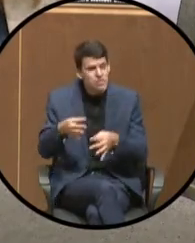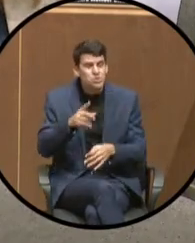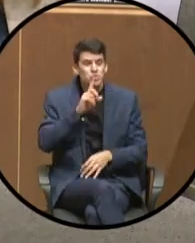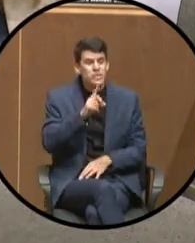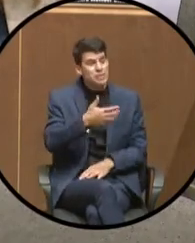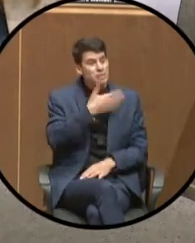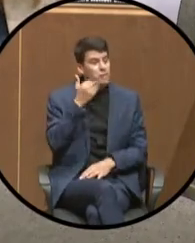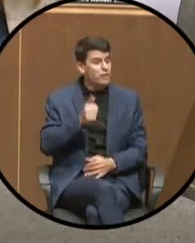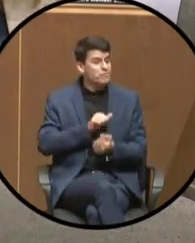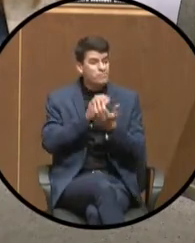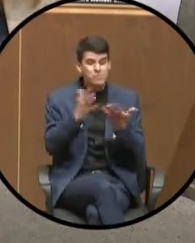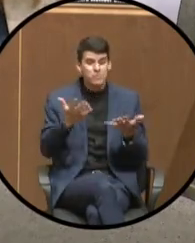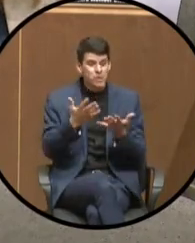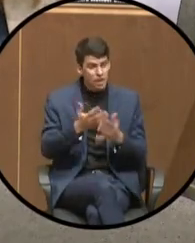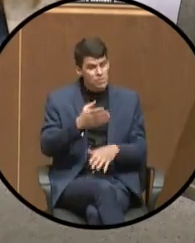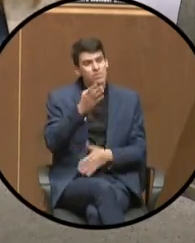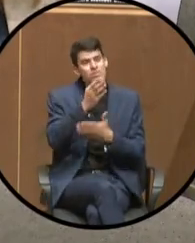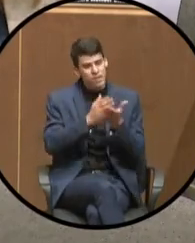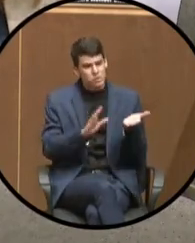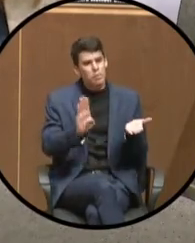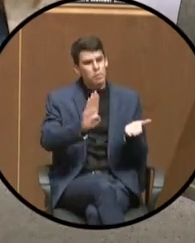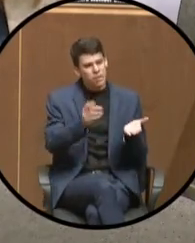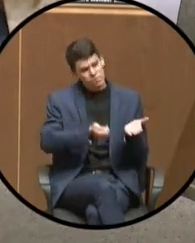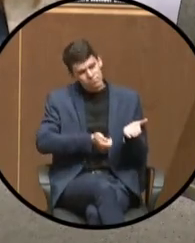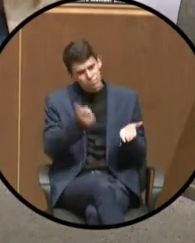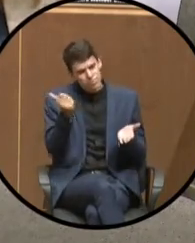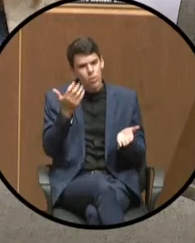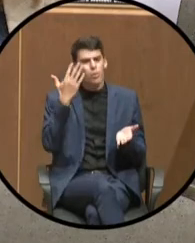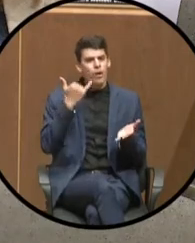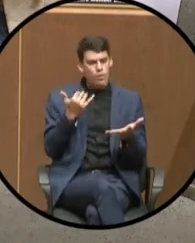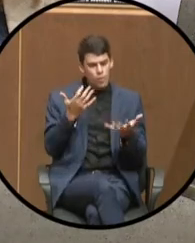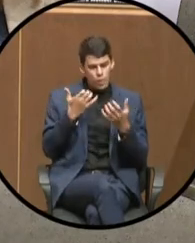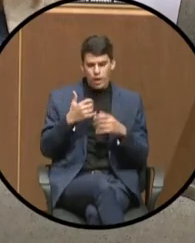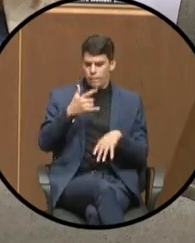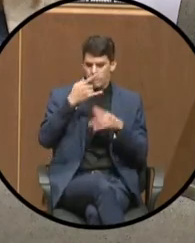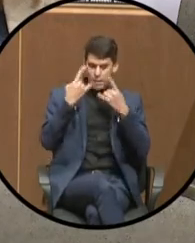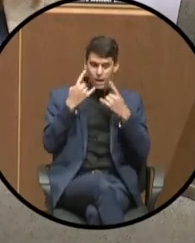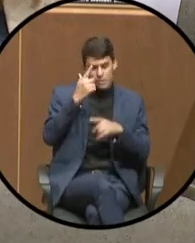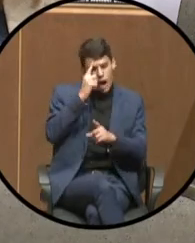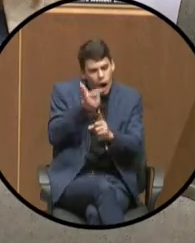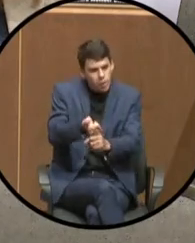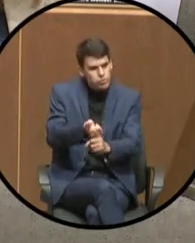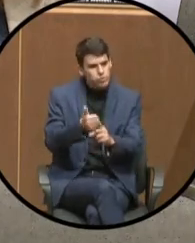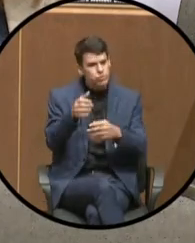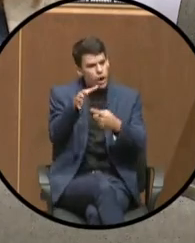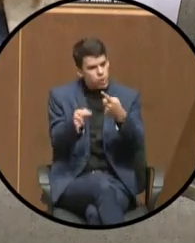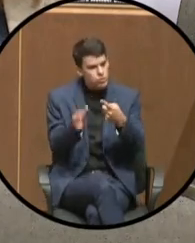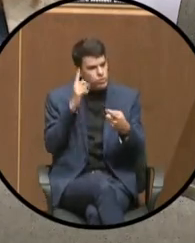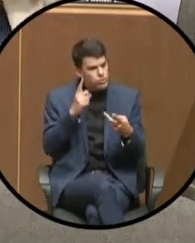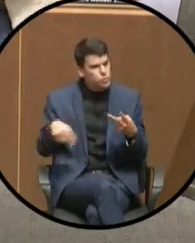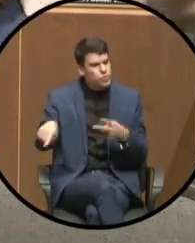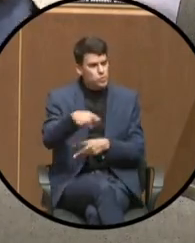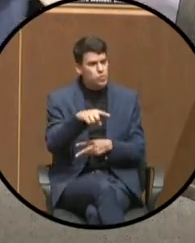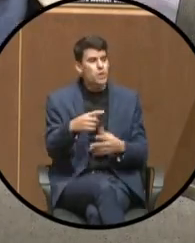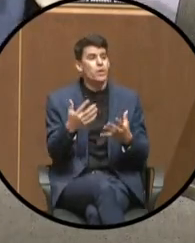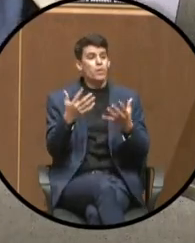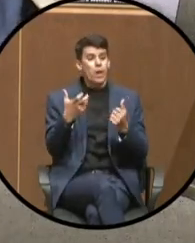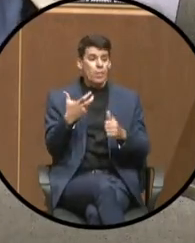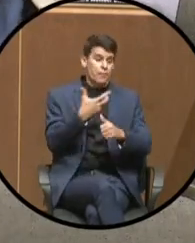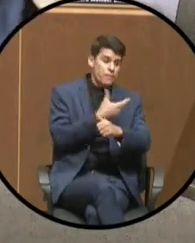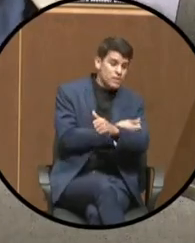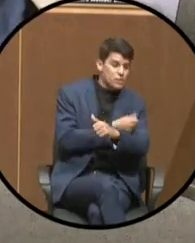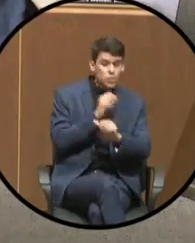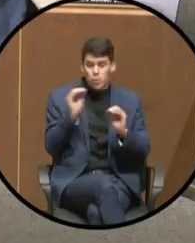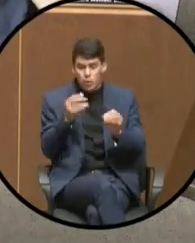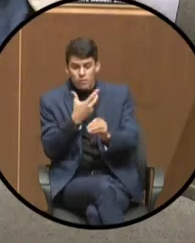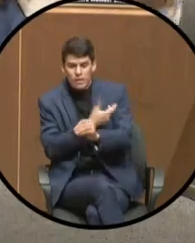Section B so masks always remain optional. We want all medical decisions, including masks and vaccines, to be in the hands of the